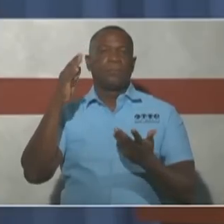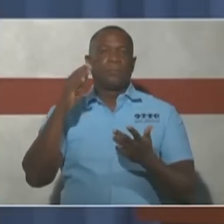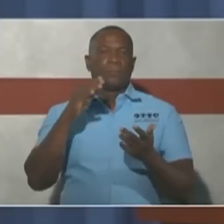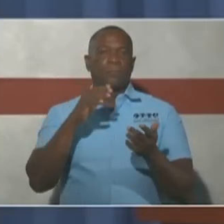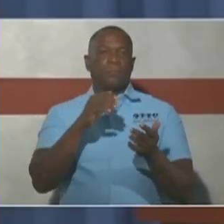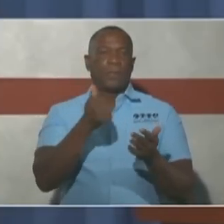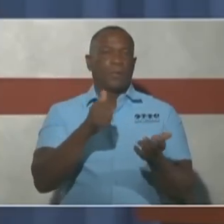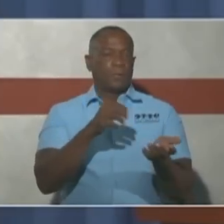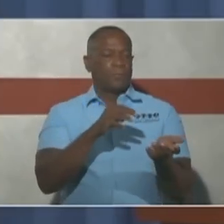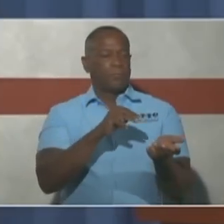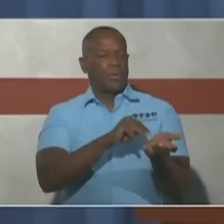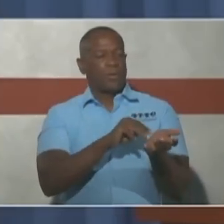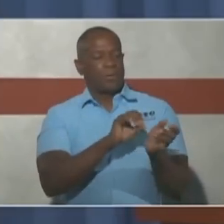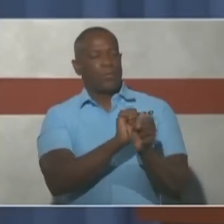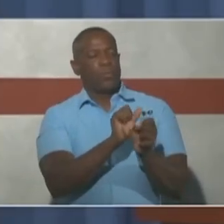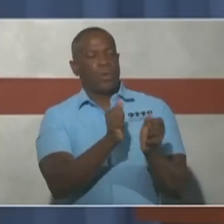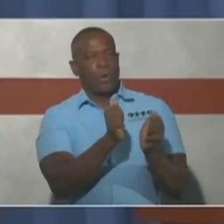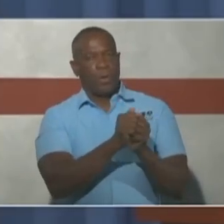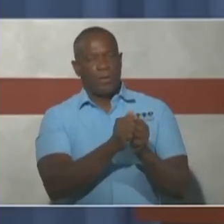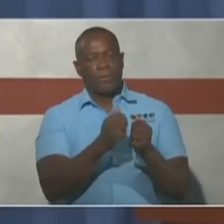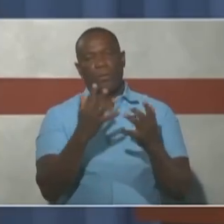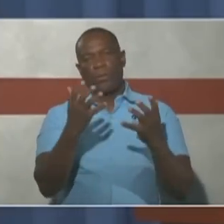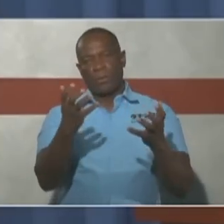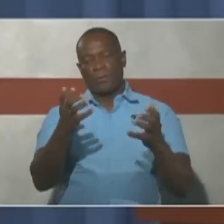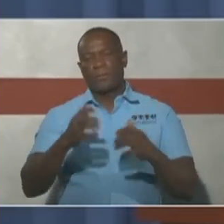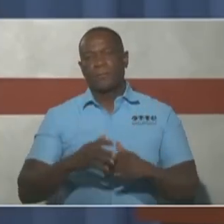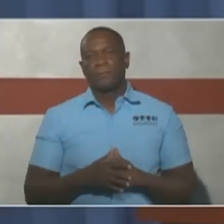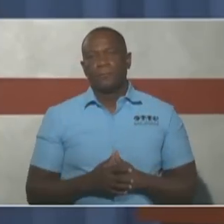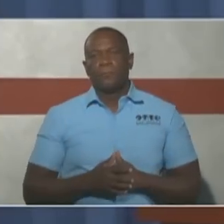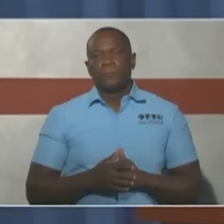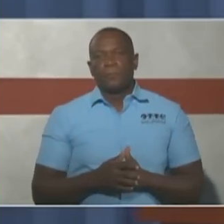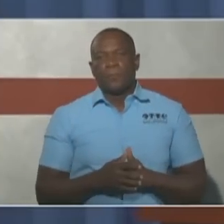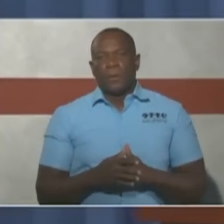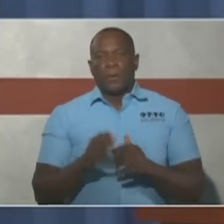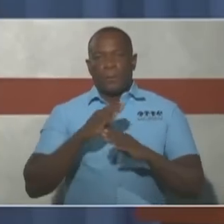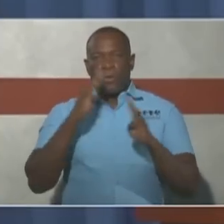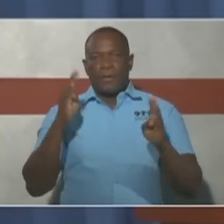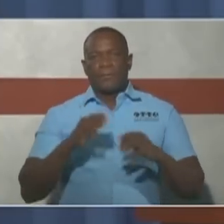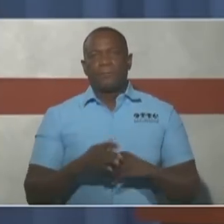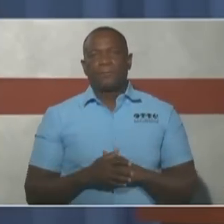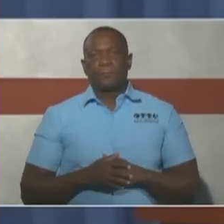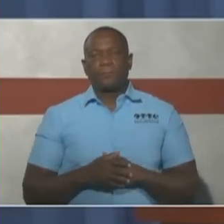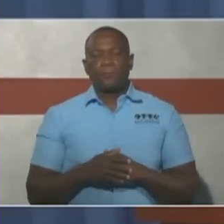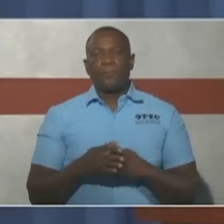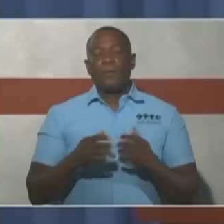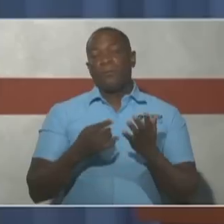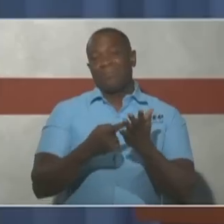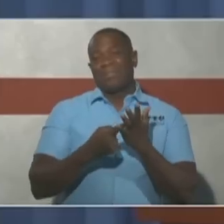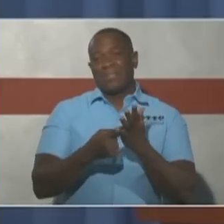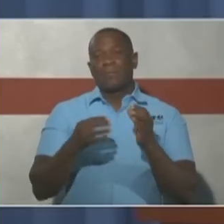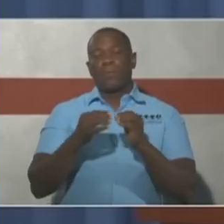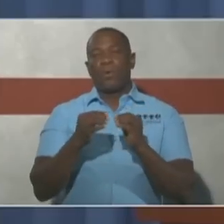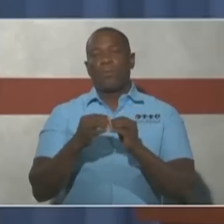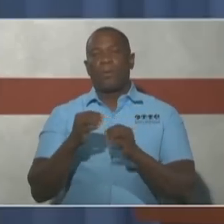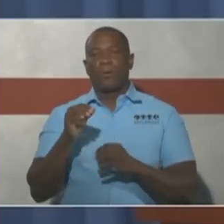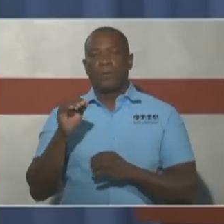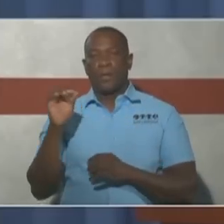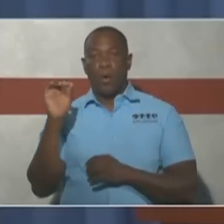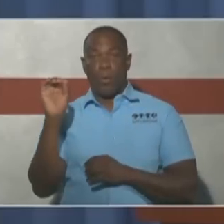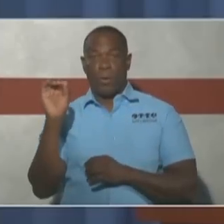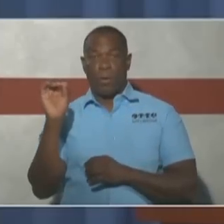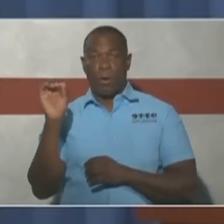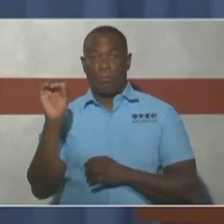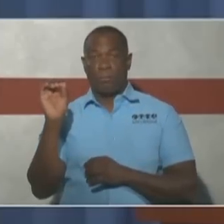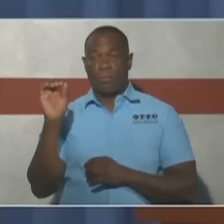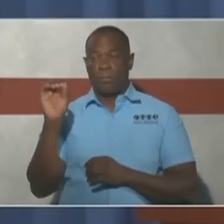of the media, members of the viewing and listening public, and my colleagues here today. So I'm just going to tell you a bit more about the